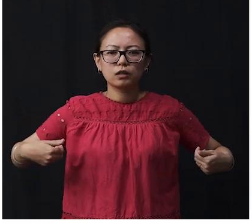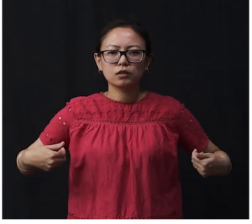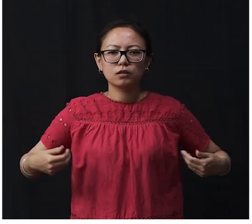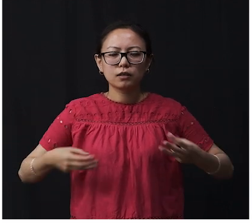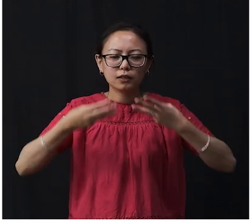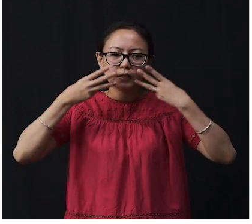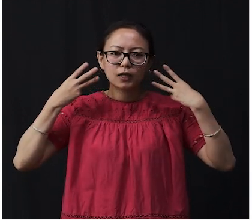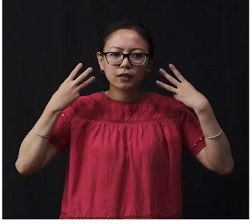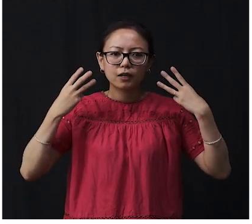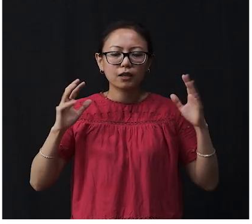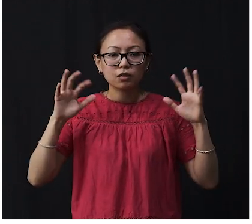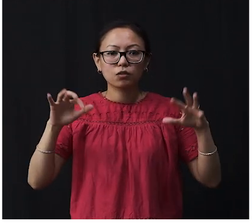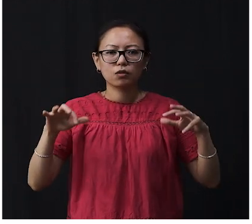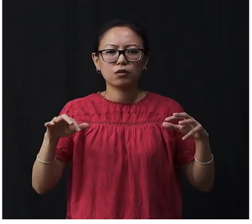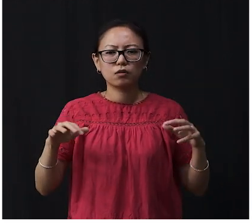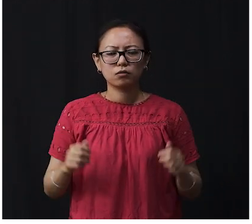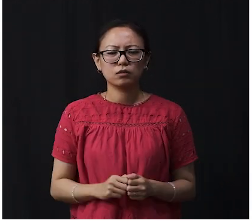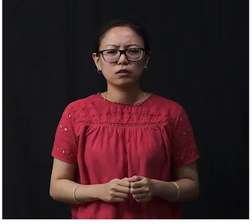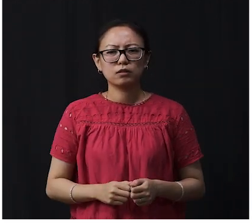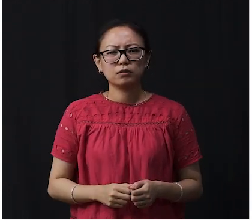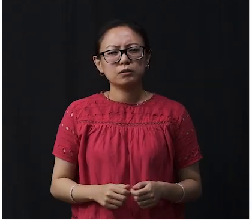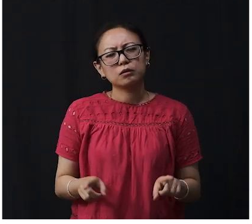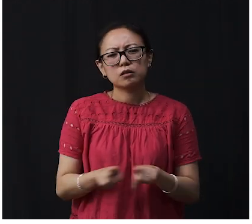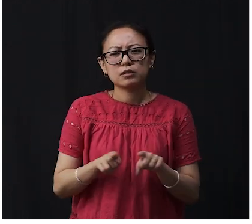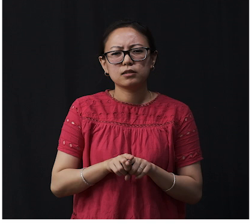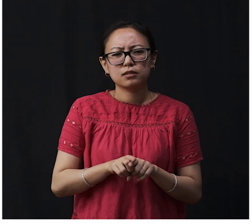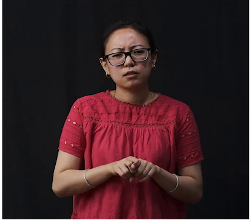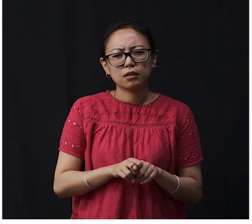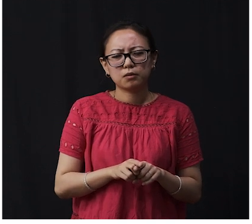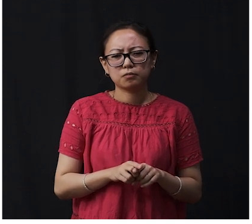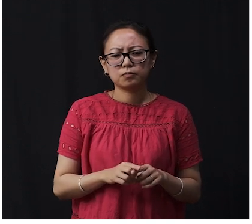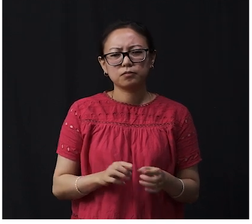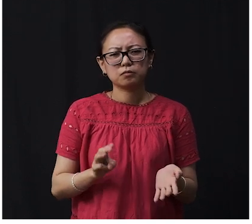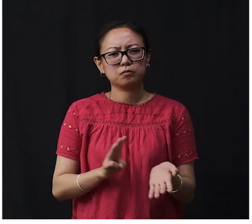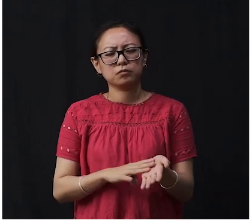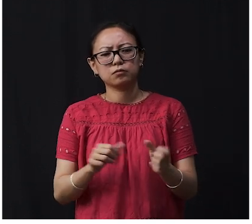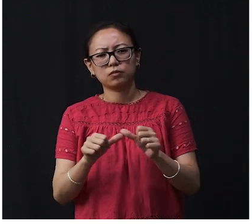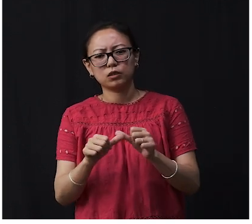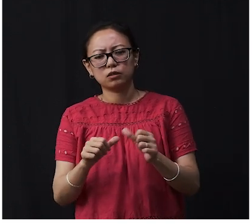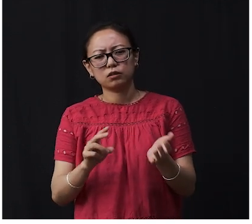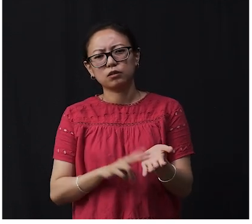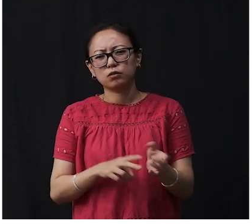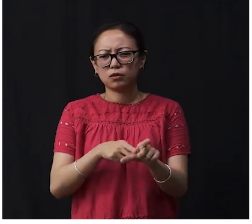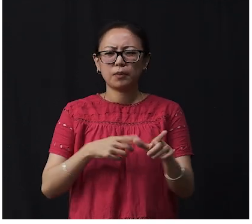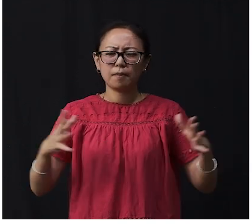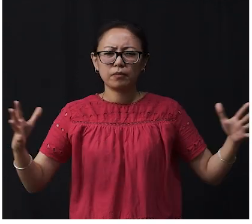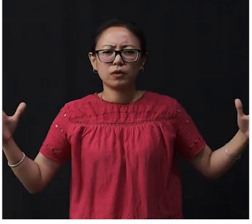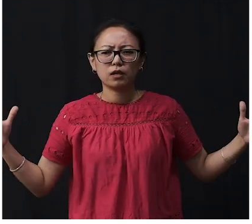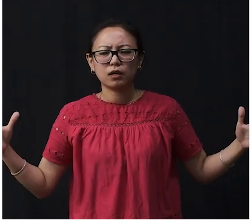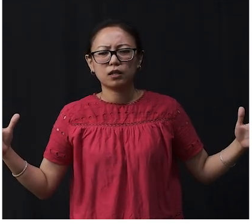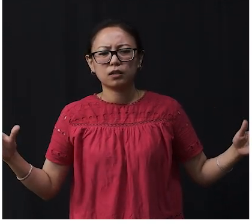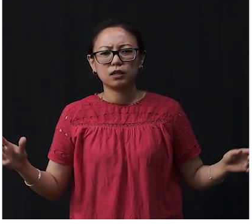many animals' names. So I want you to find as many animals as you can